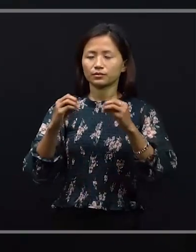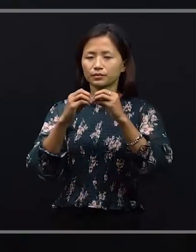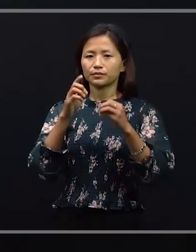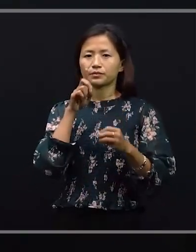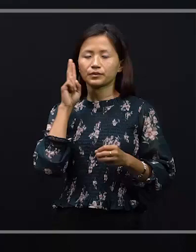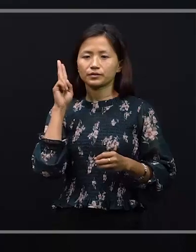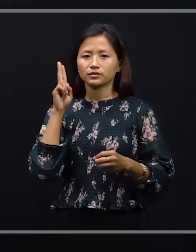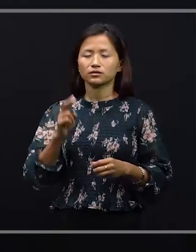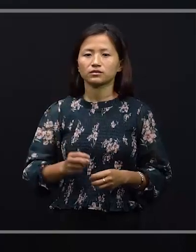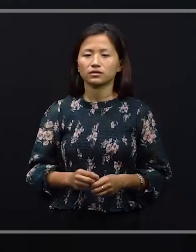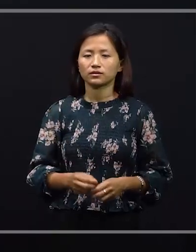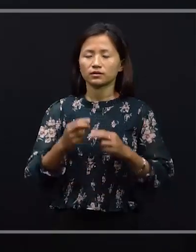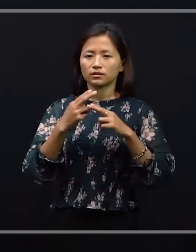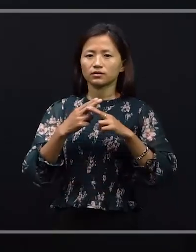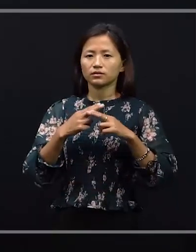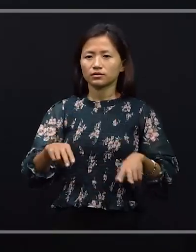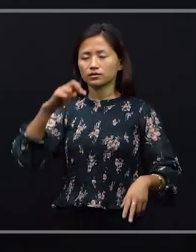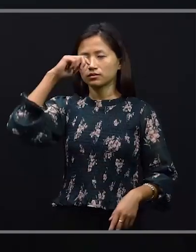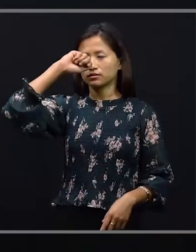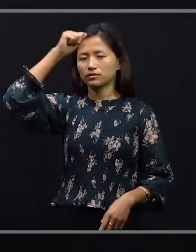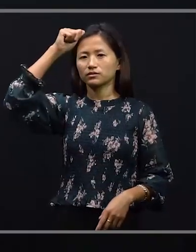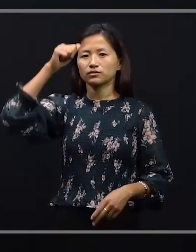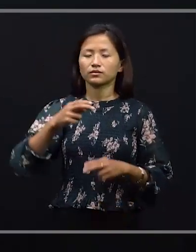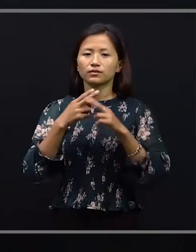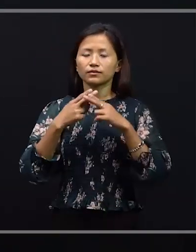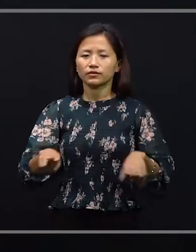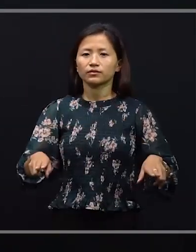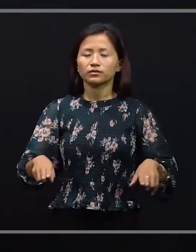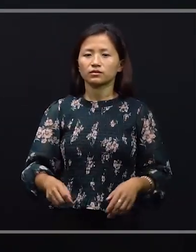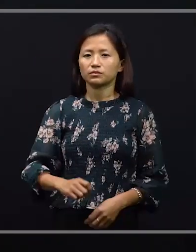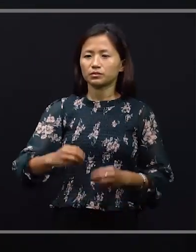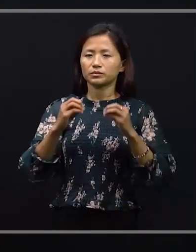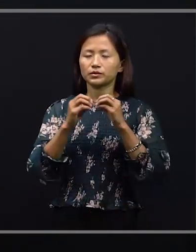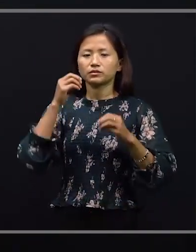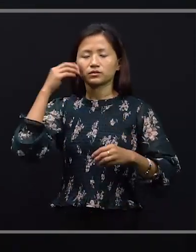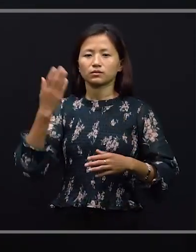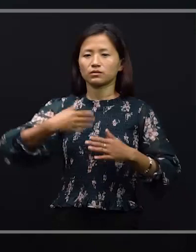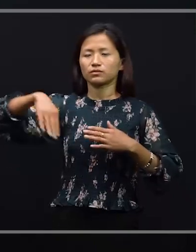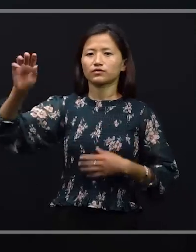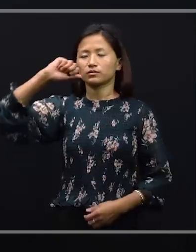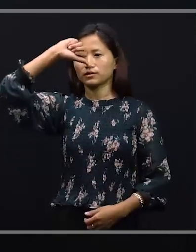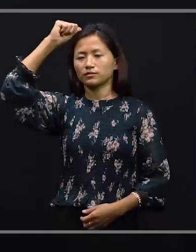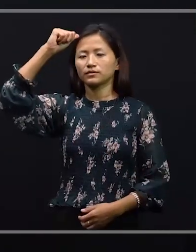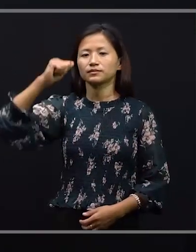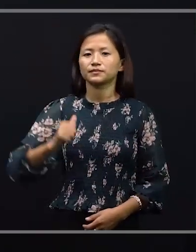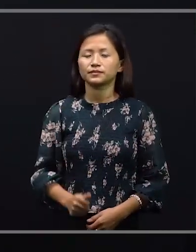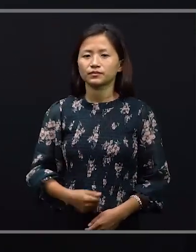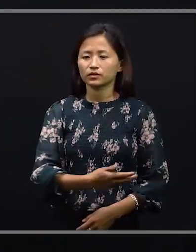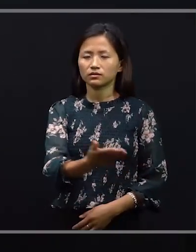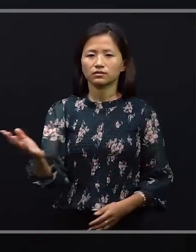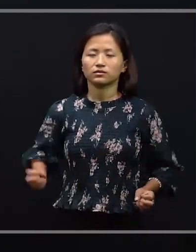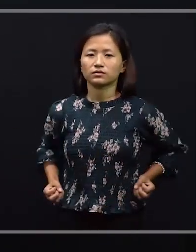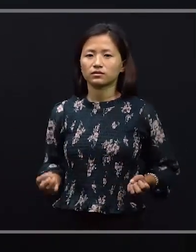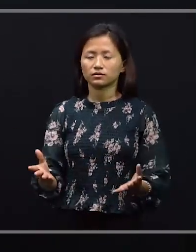want the Indians to get their freedom, or they just want the Britishers to go away from India. And that is why they started all